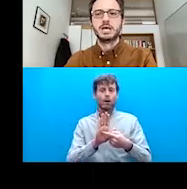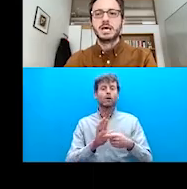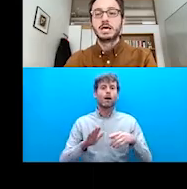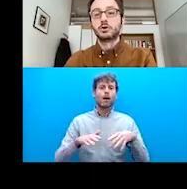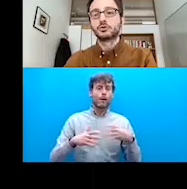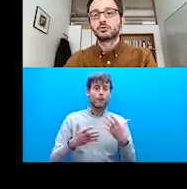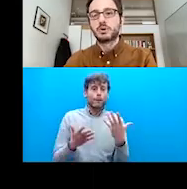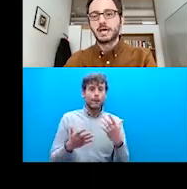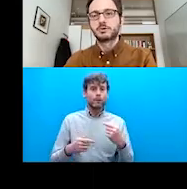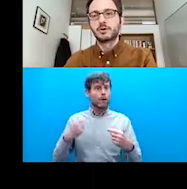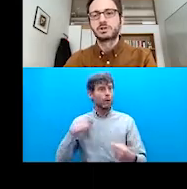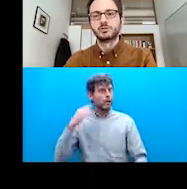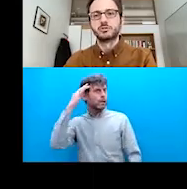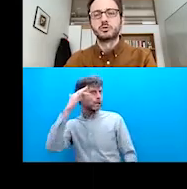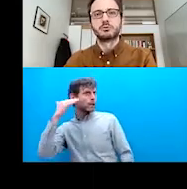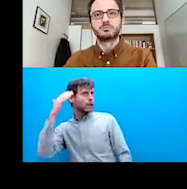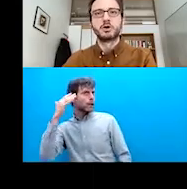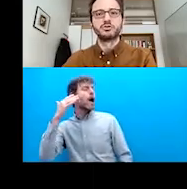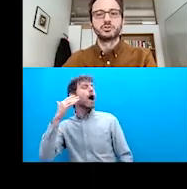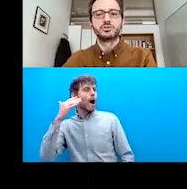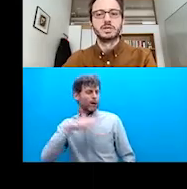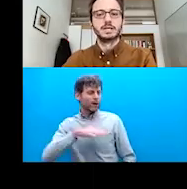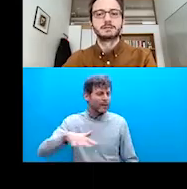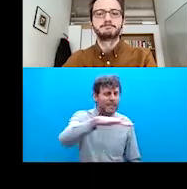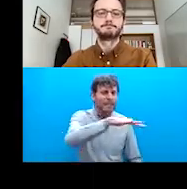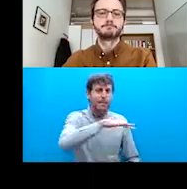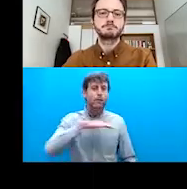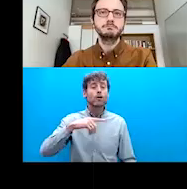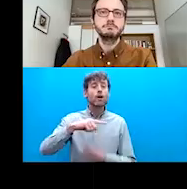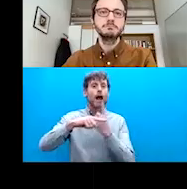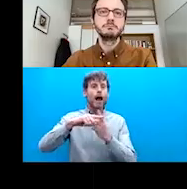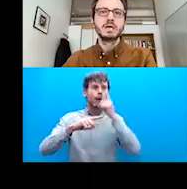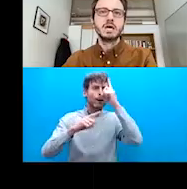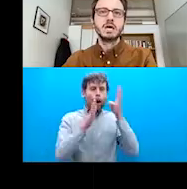situation and also to plan your actions, your responses in it.